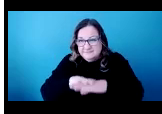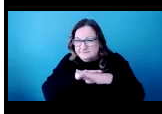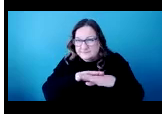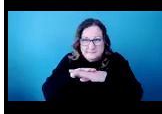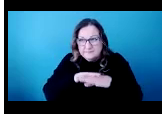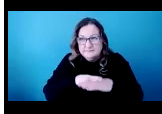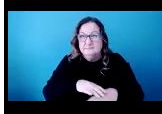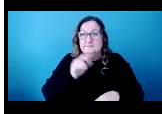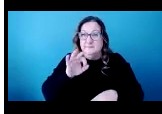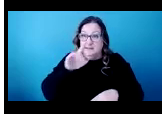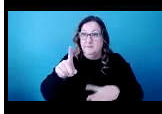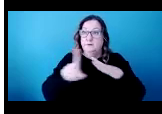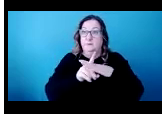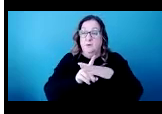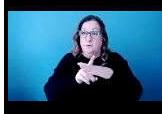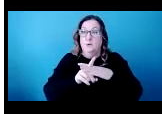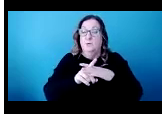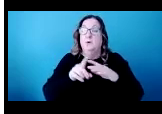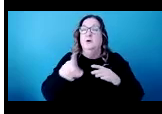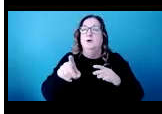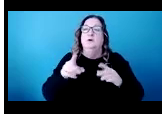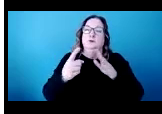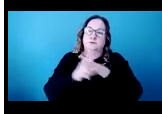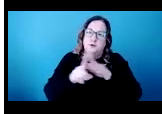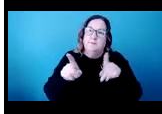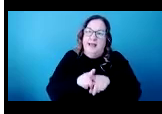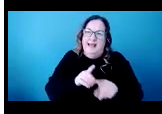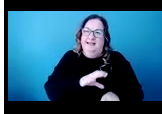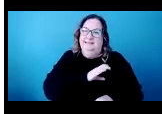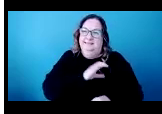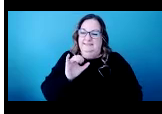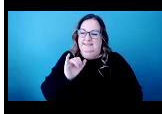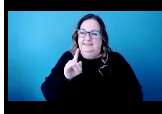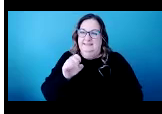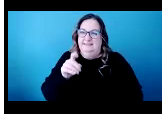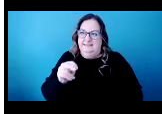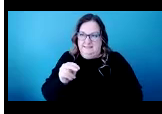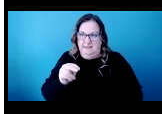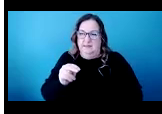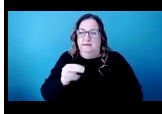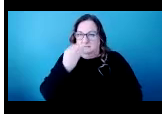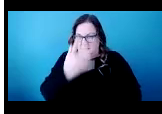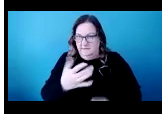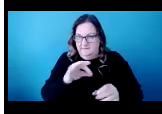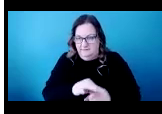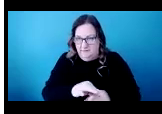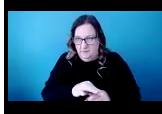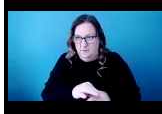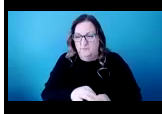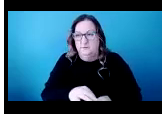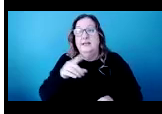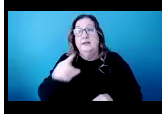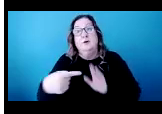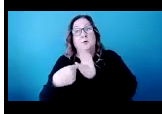suggest go as a citizen so that you can say, please vote this way. If you're going as a representative of an